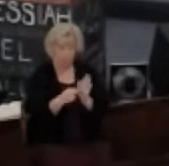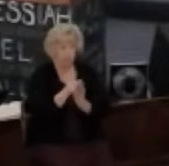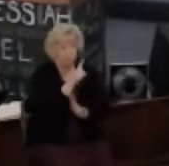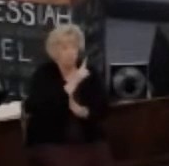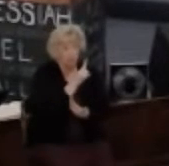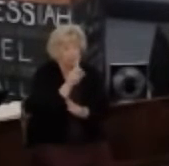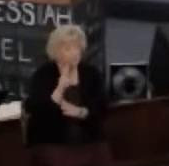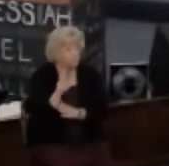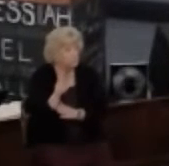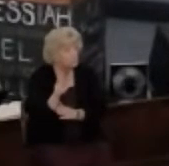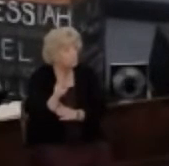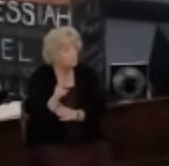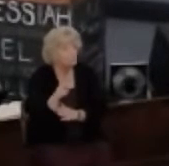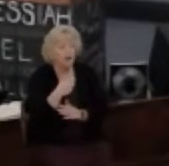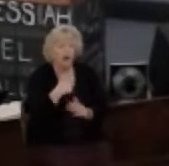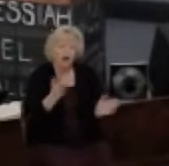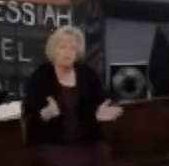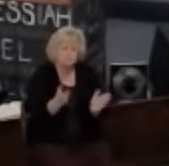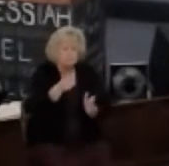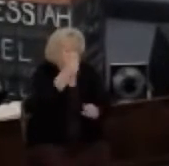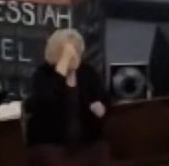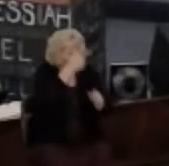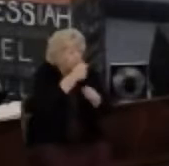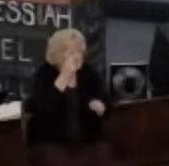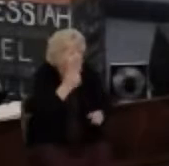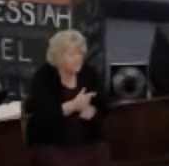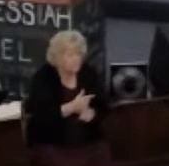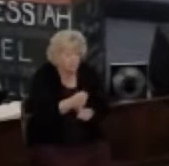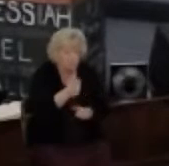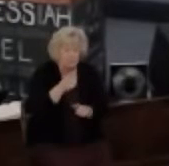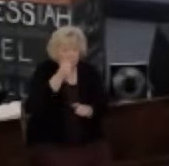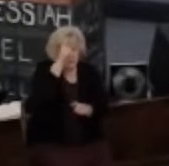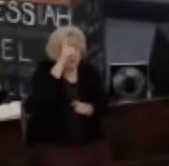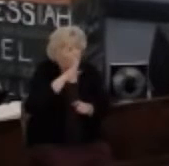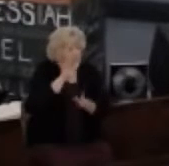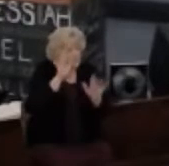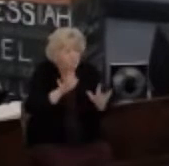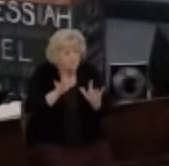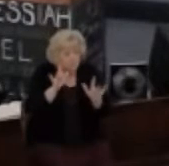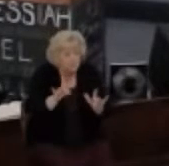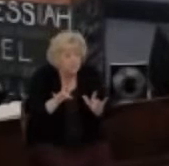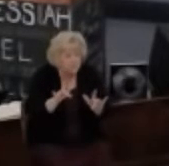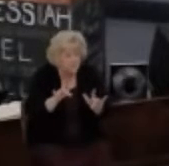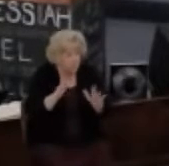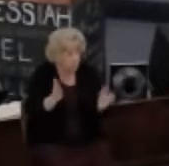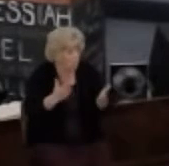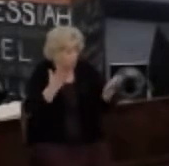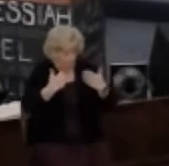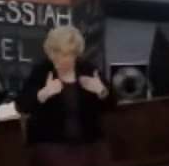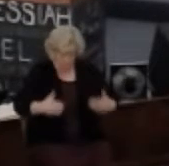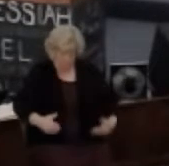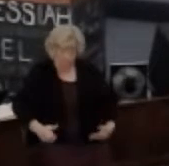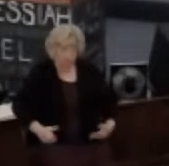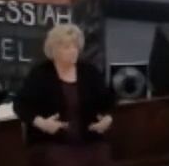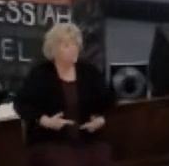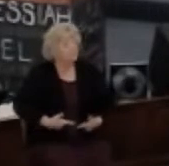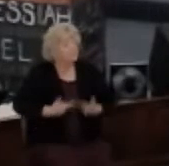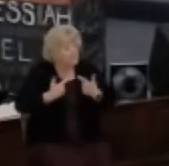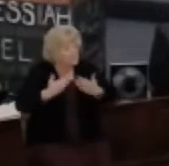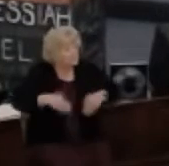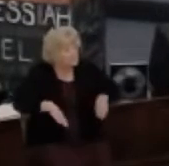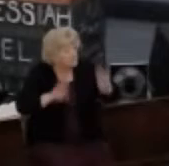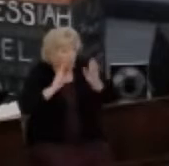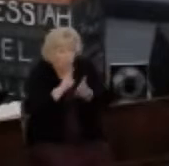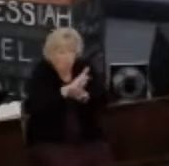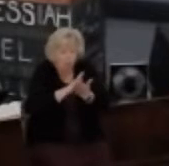and 2. "Therefore I urge you, brothers and sisters, in view of God's mercy, to offer your bodies as a living sacrifice, holy